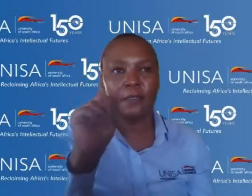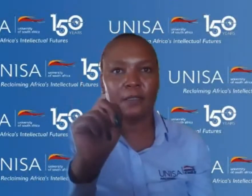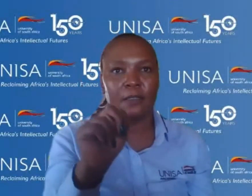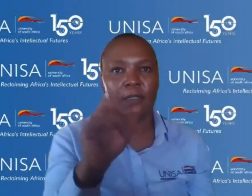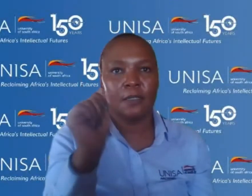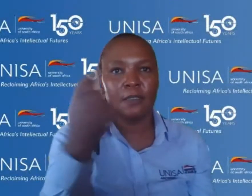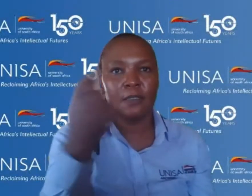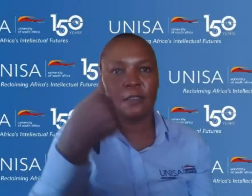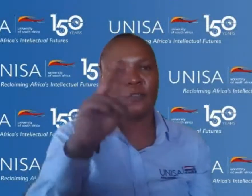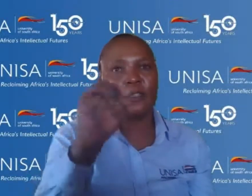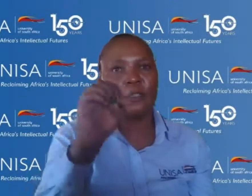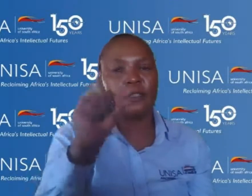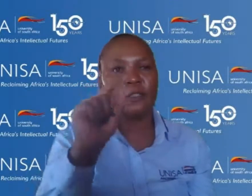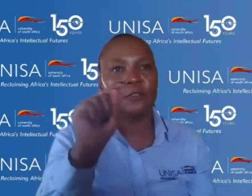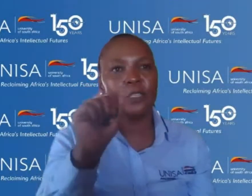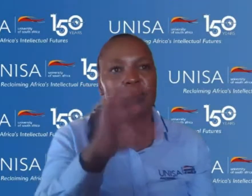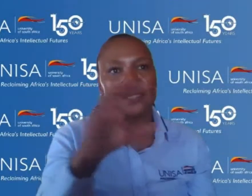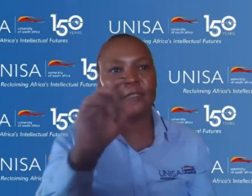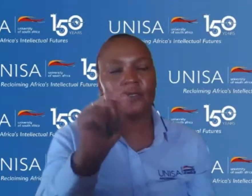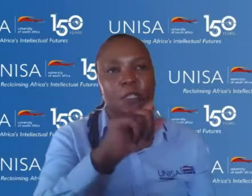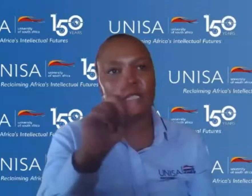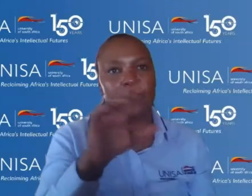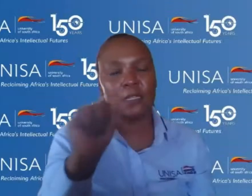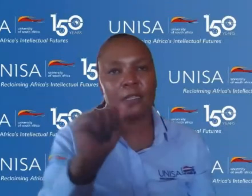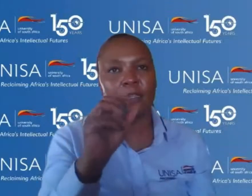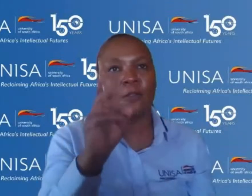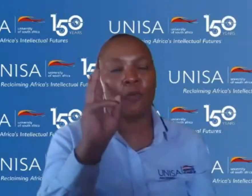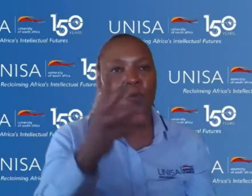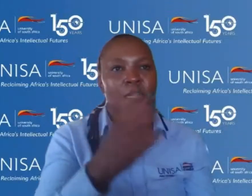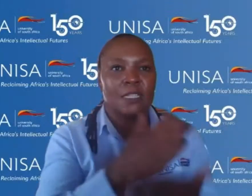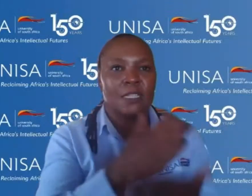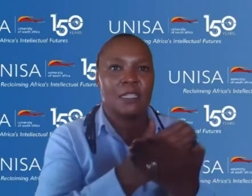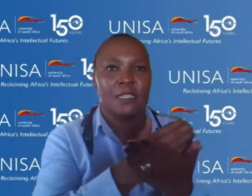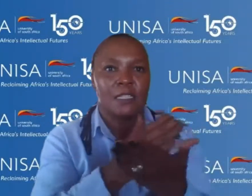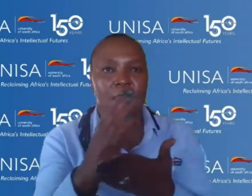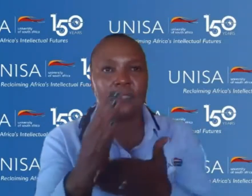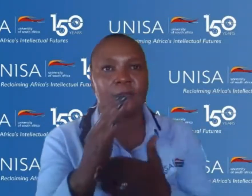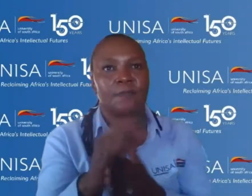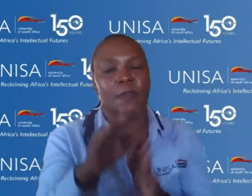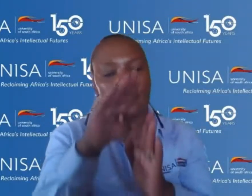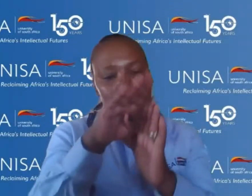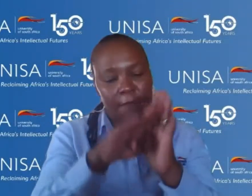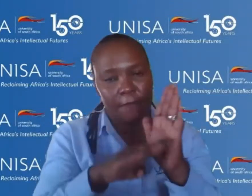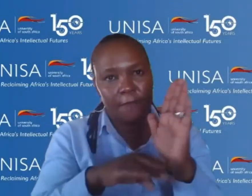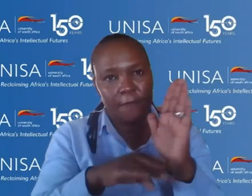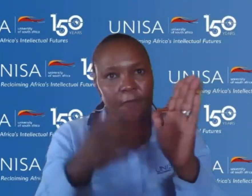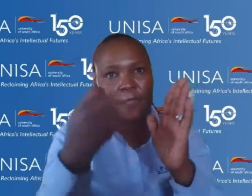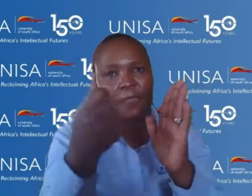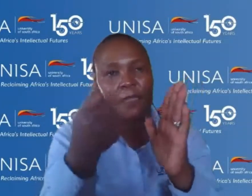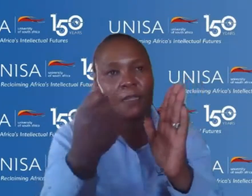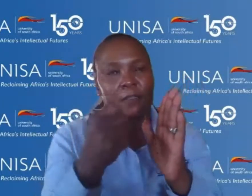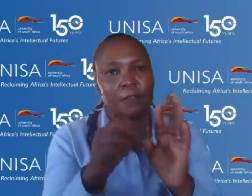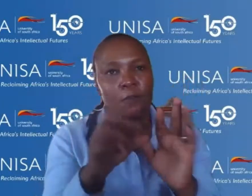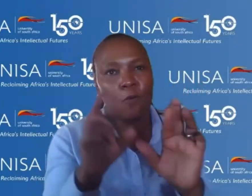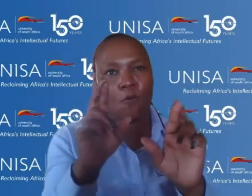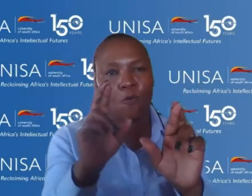vallynn@unisa.ac.za. Then we will share the fee reduction form as well. I hope it's clear.